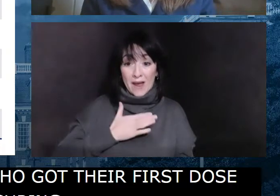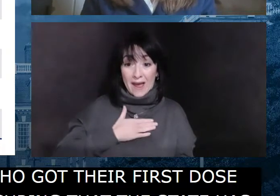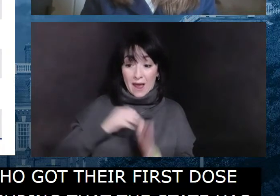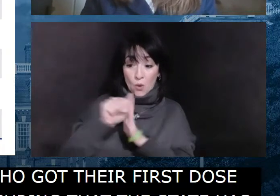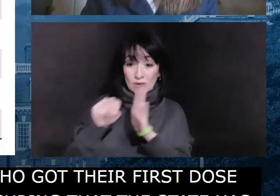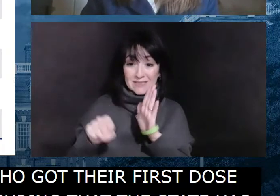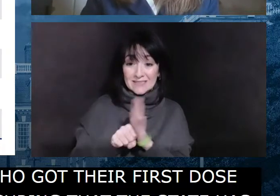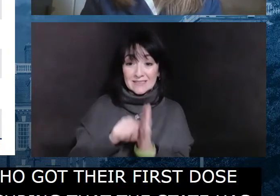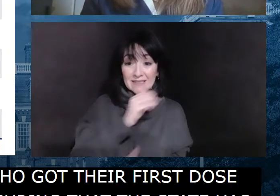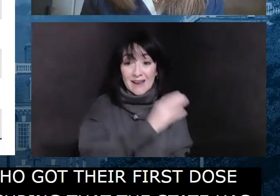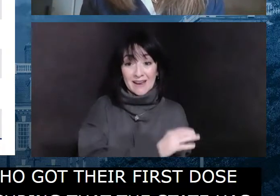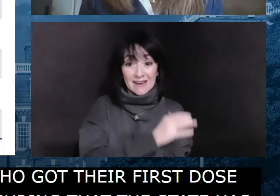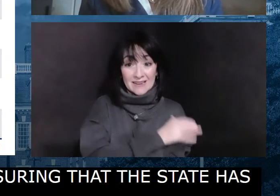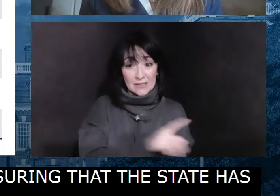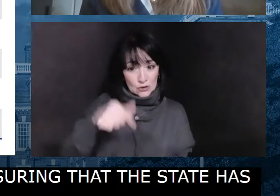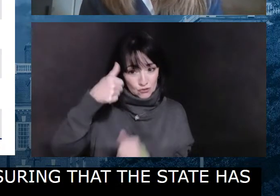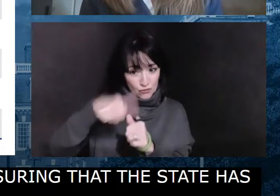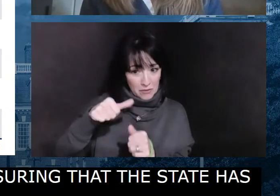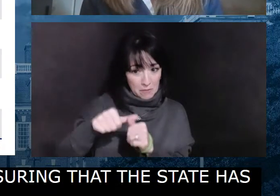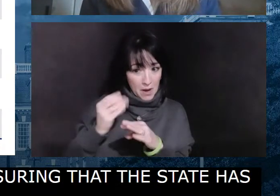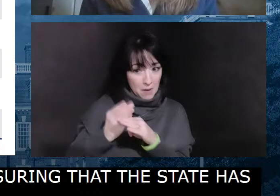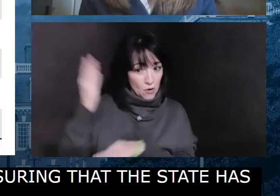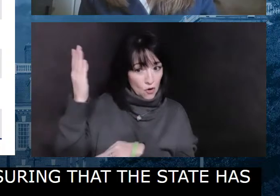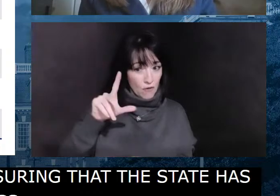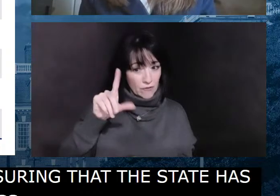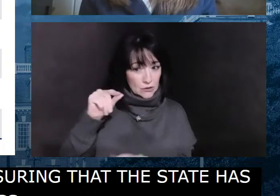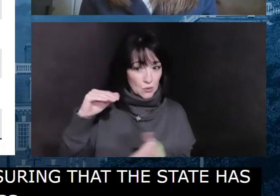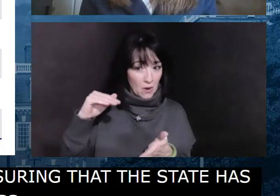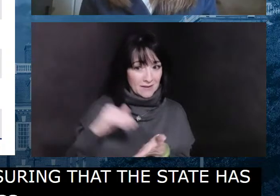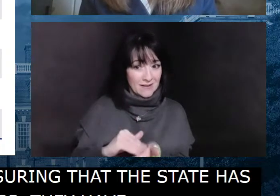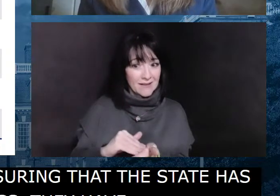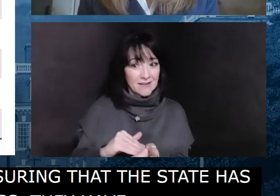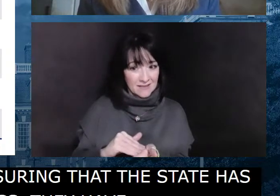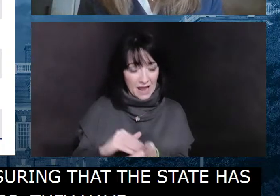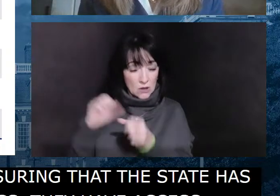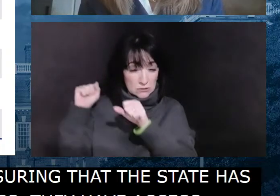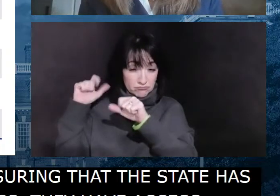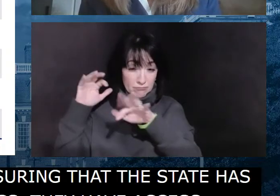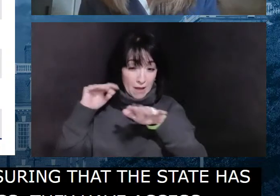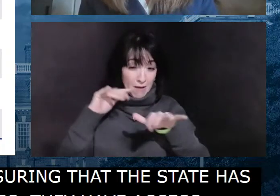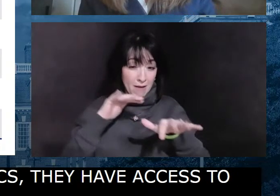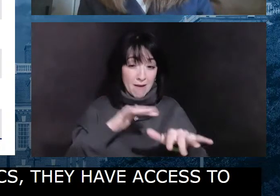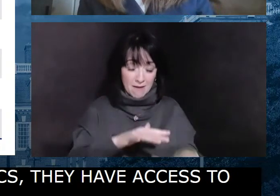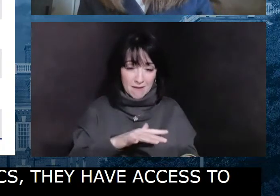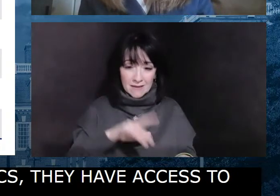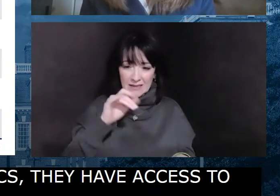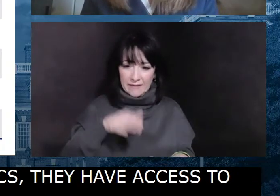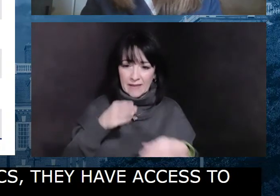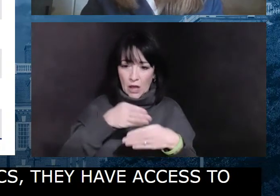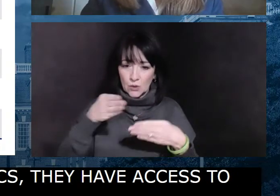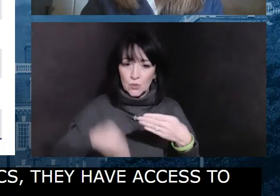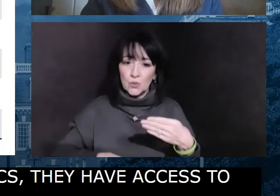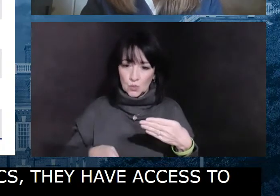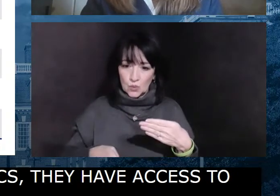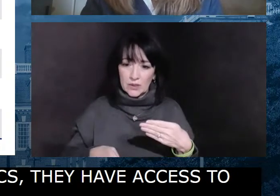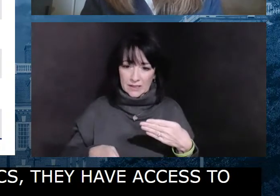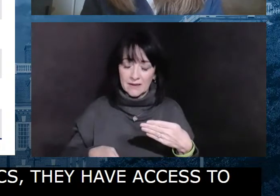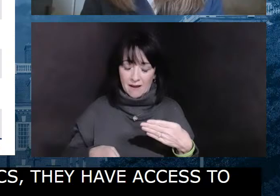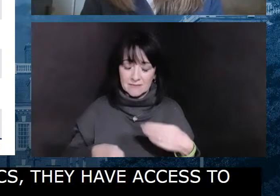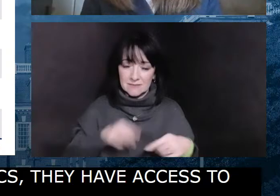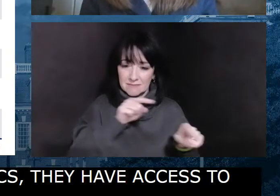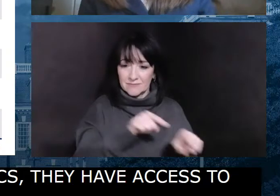may recall, well over 20,000 people attended our events over several weekend periods of